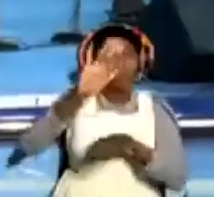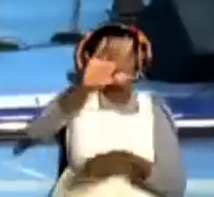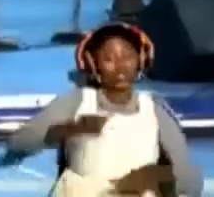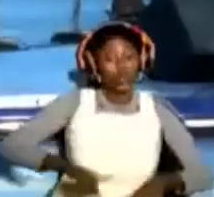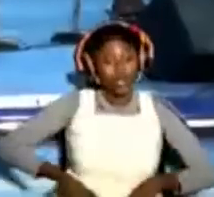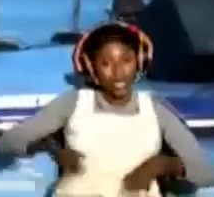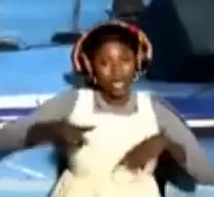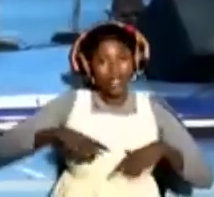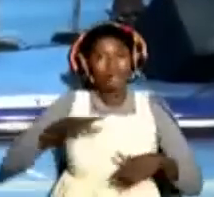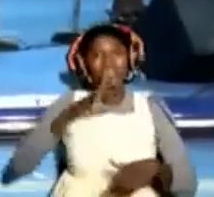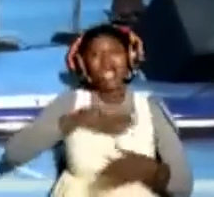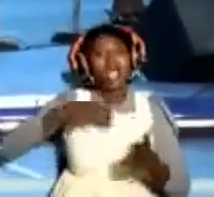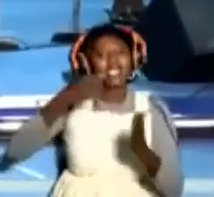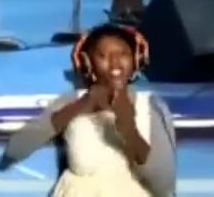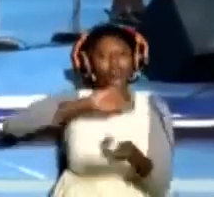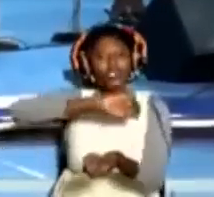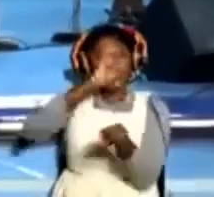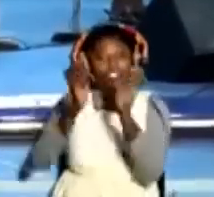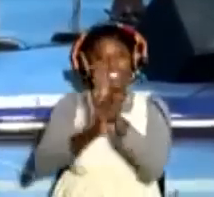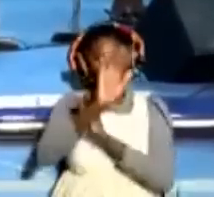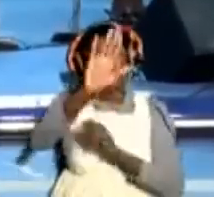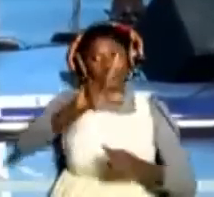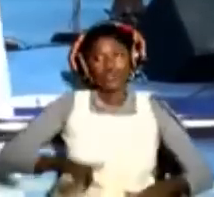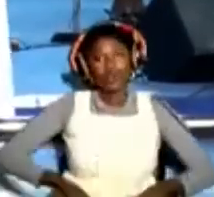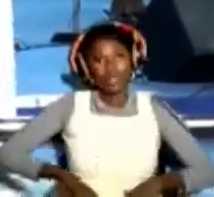This meeting must turn you around.